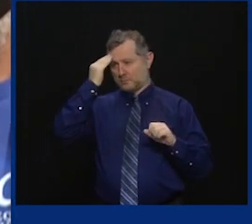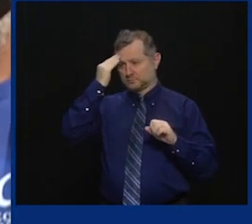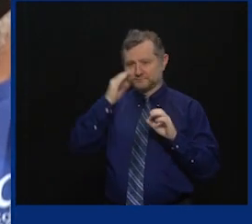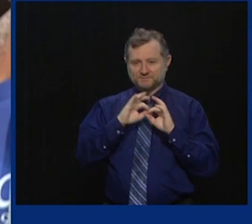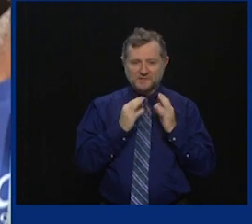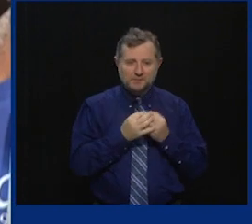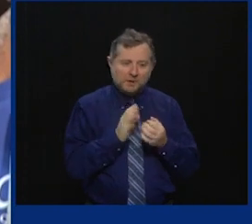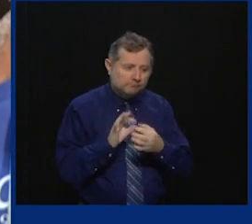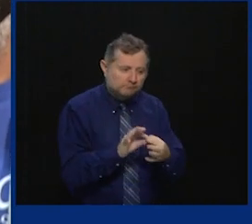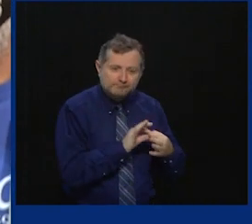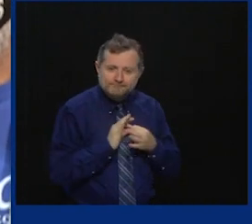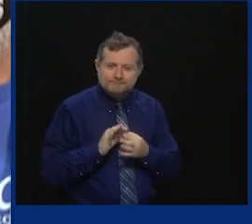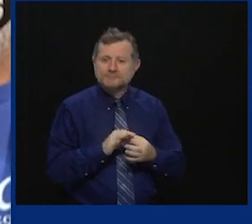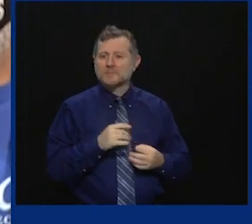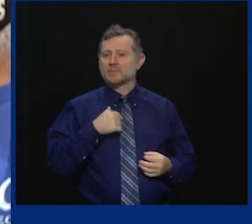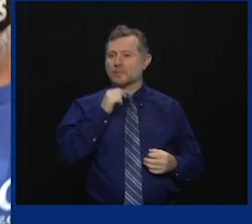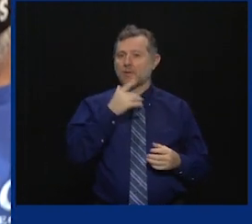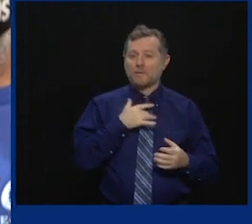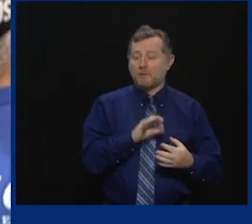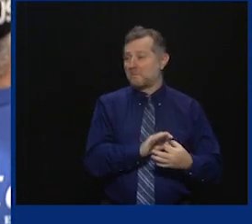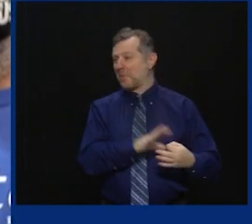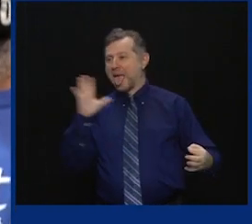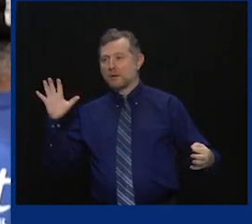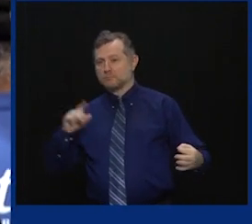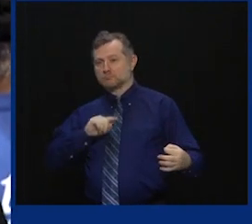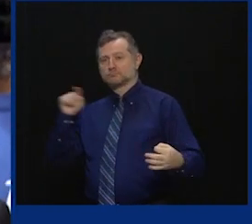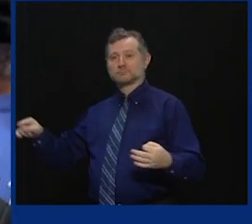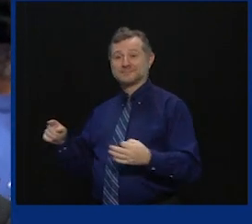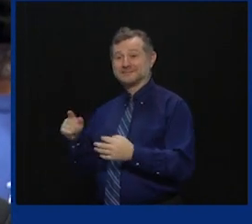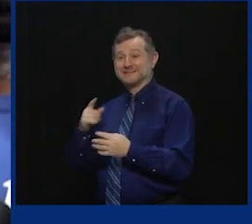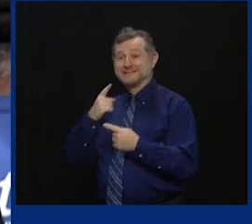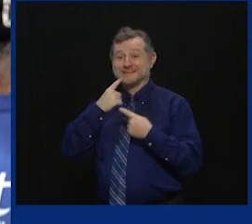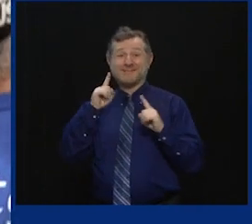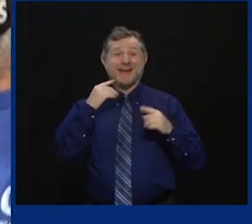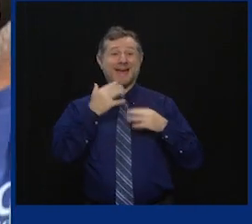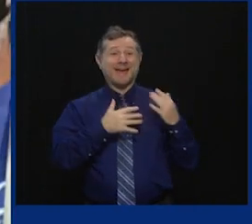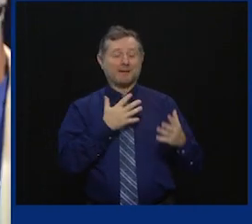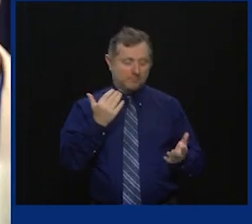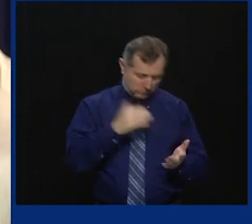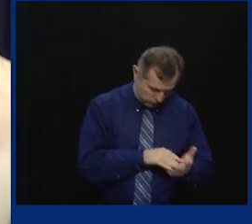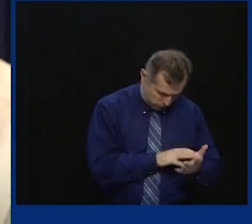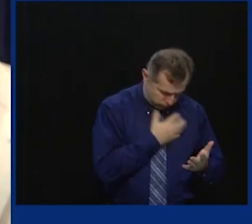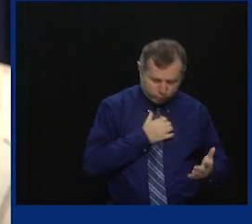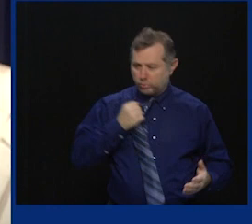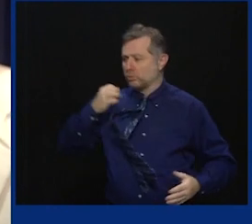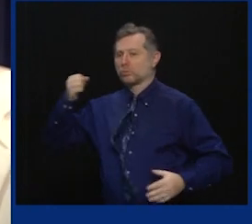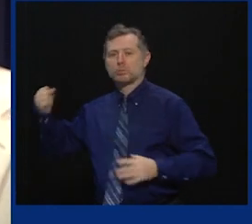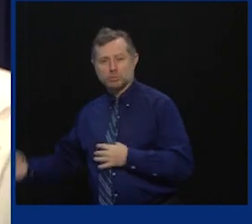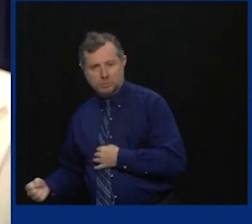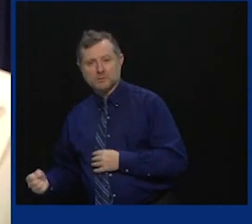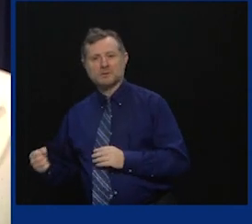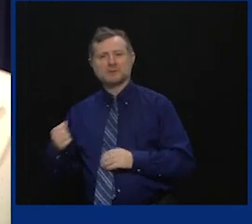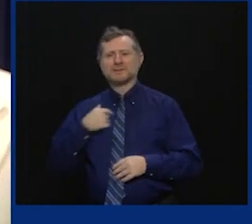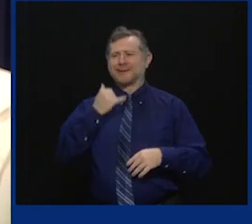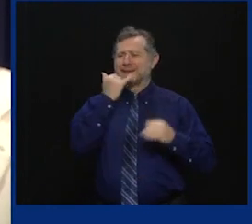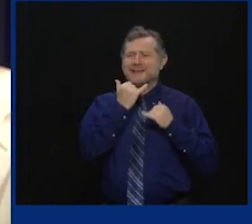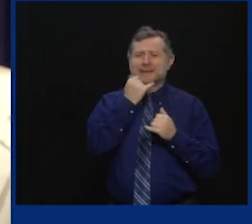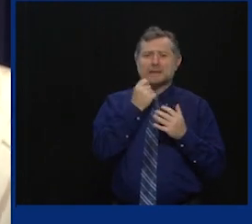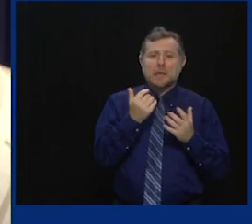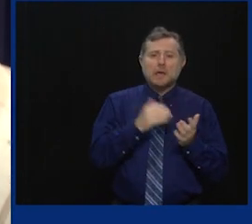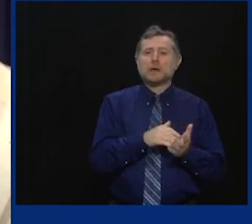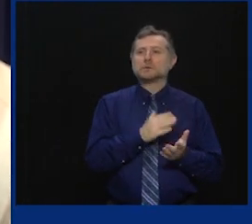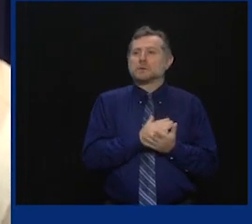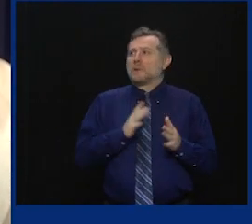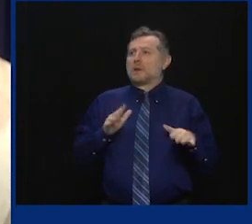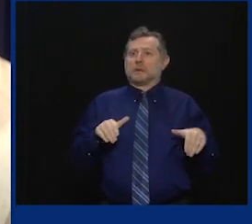success won't be erased because you make a mistake or you need help. And it's about the hope that comes with the ability